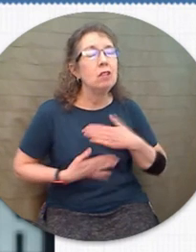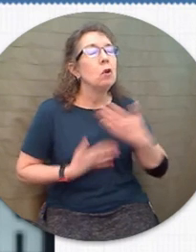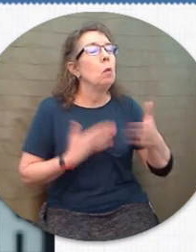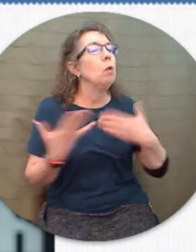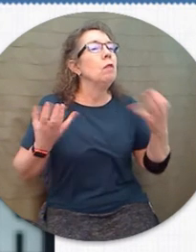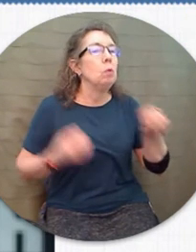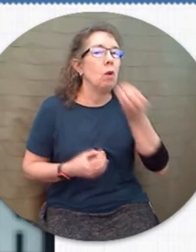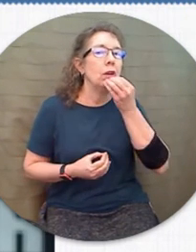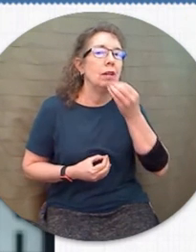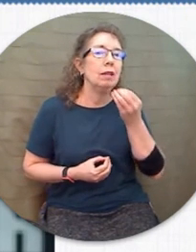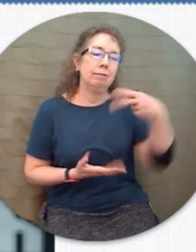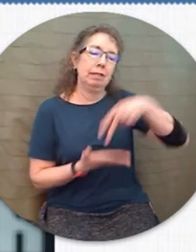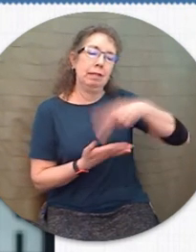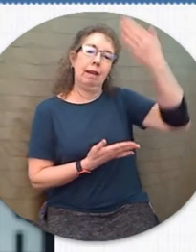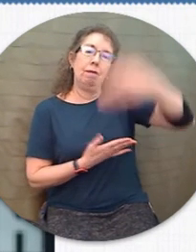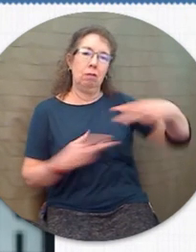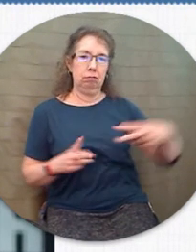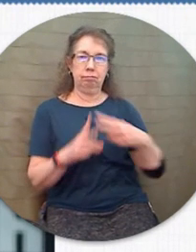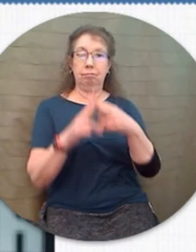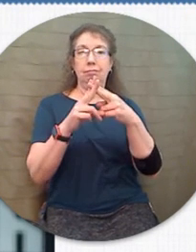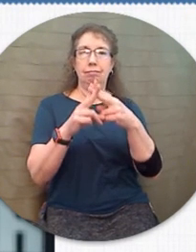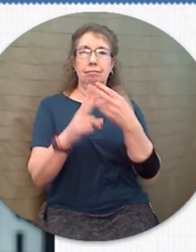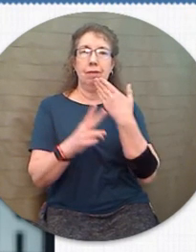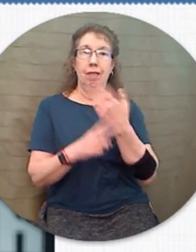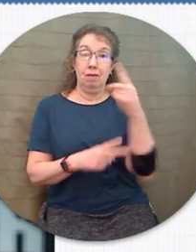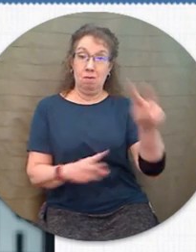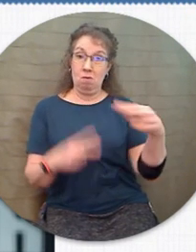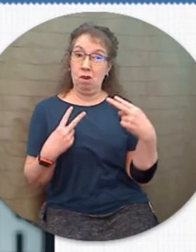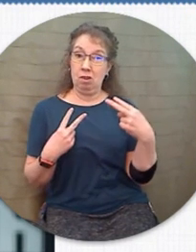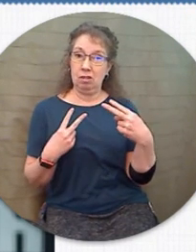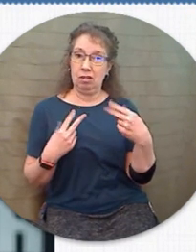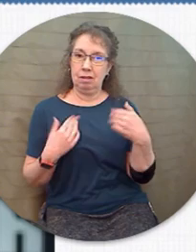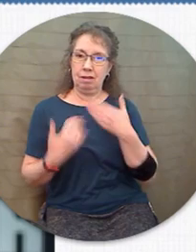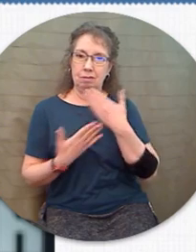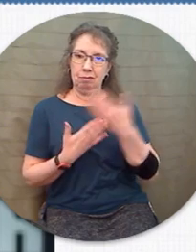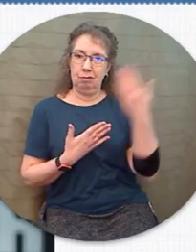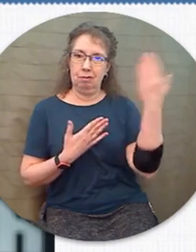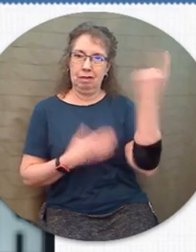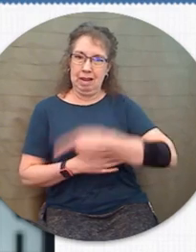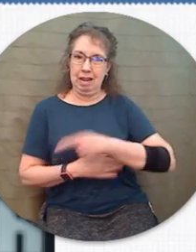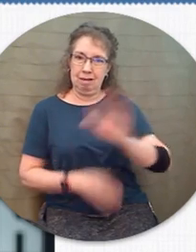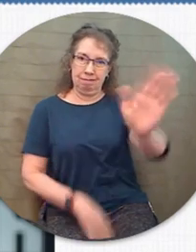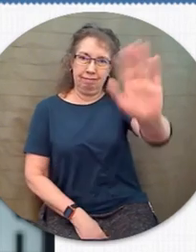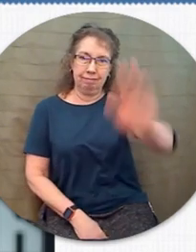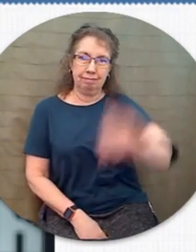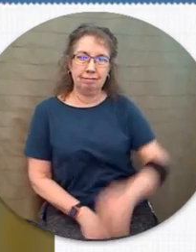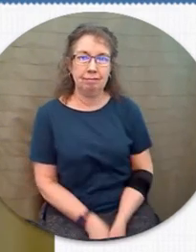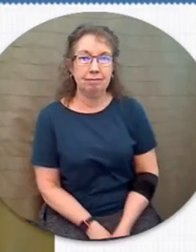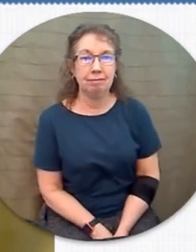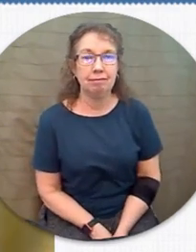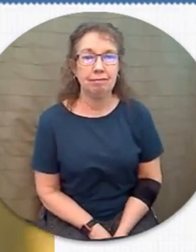Tower. Thank you very much for watching, and have a great day. Au revoir.